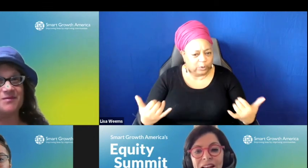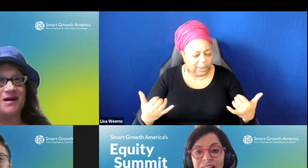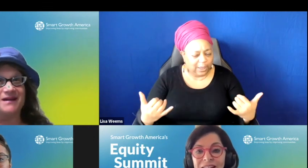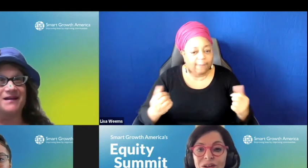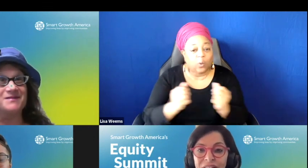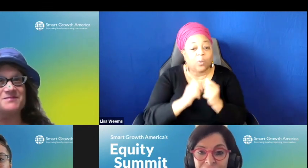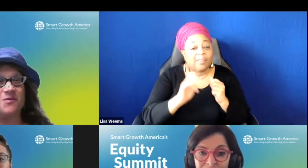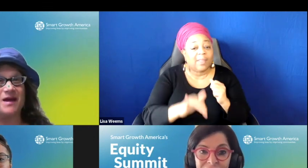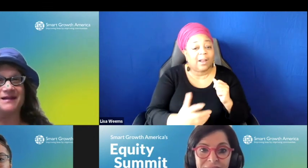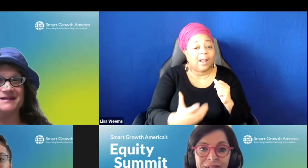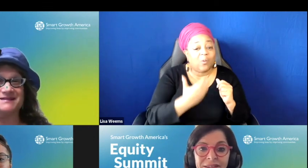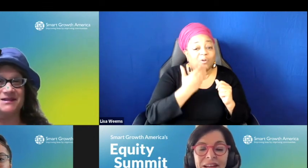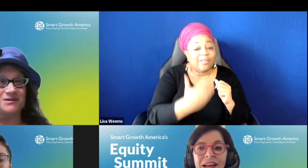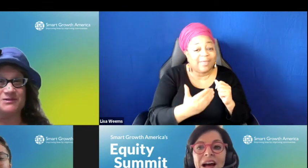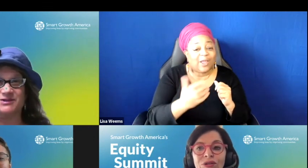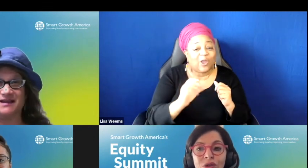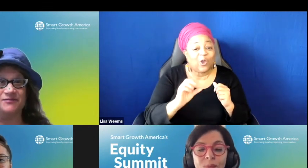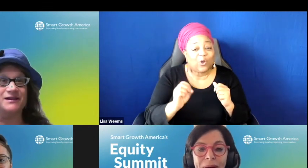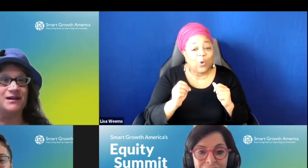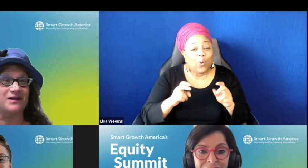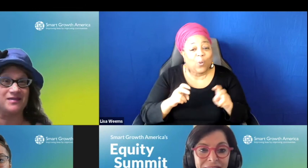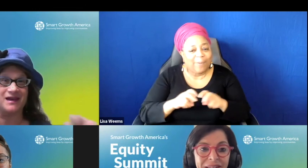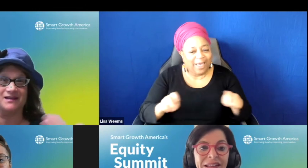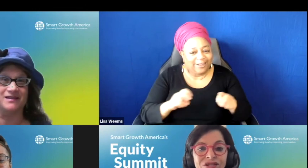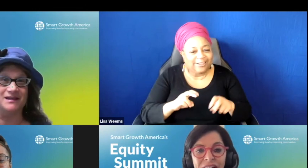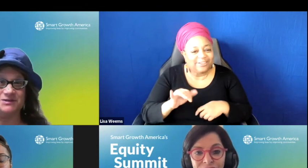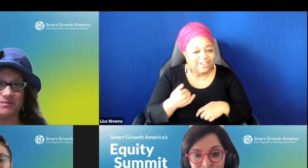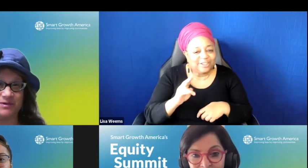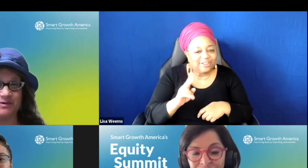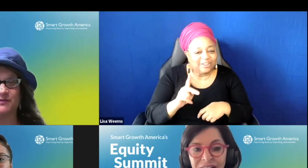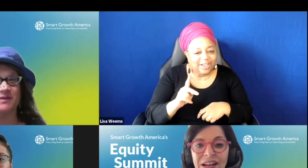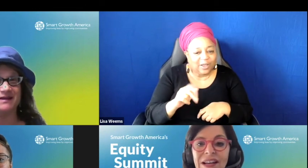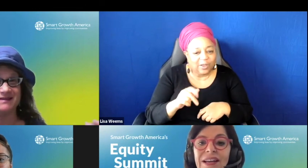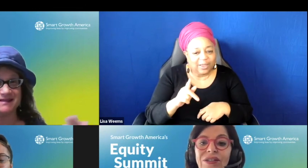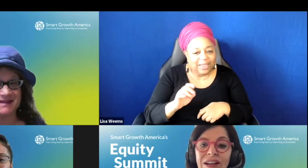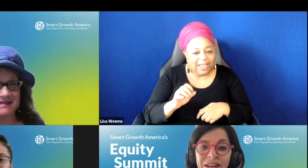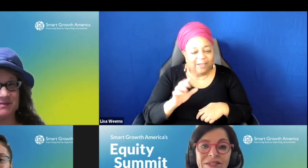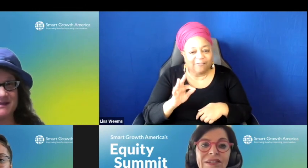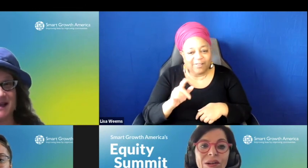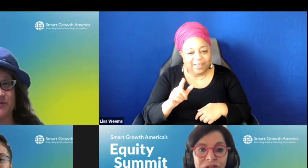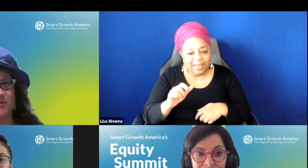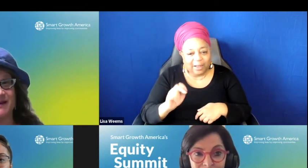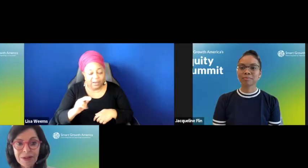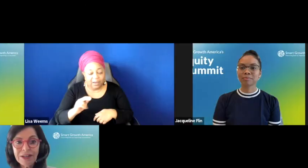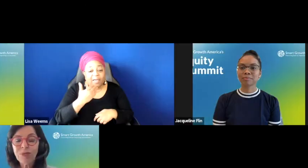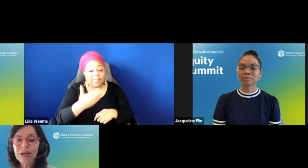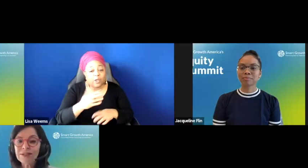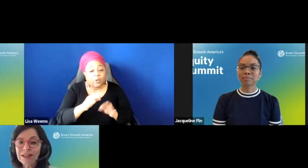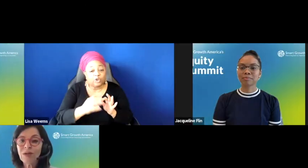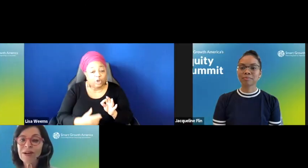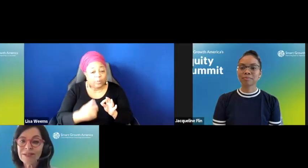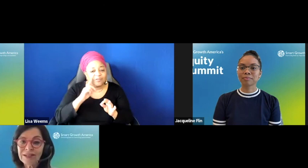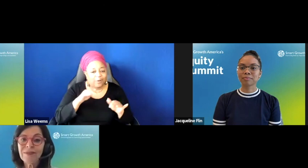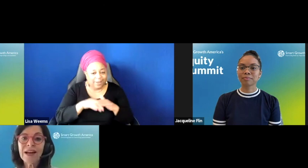thank my co-panelist here, Jackie Flynn. I want to thank the interpreters for making this accessible to everybody.